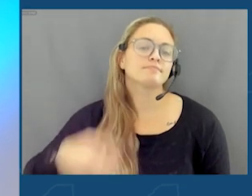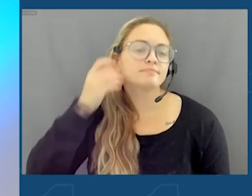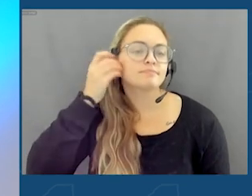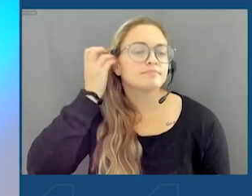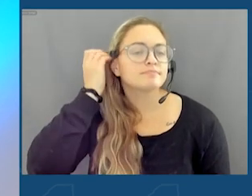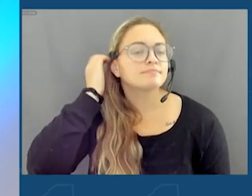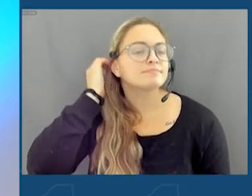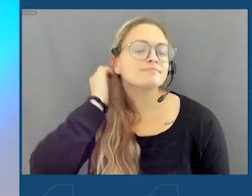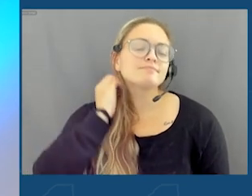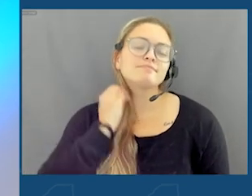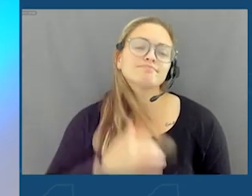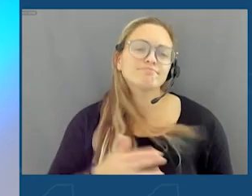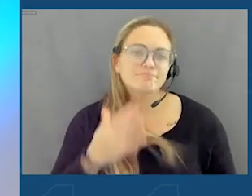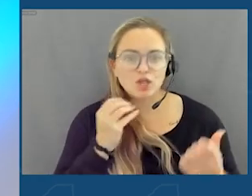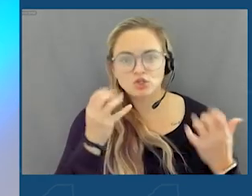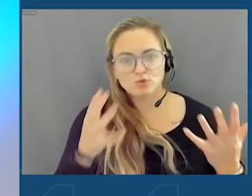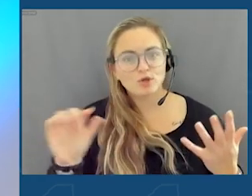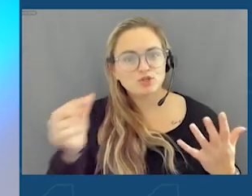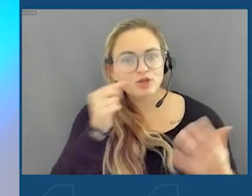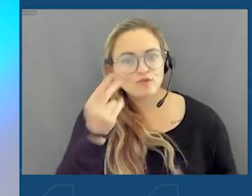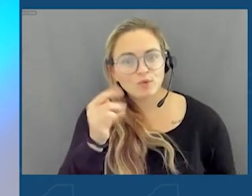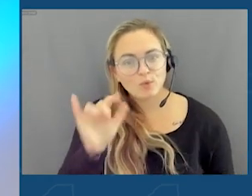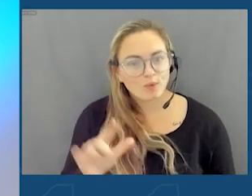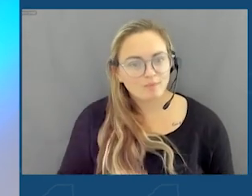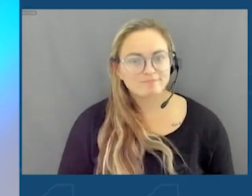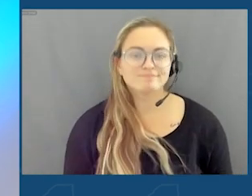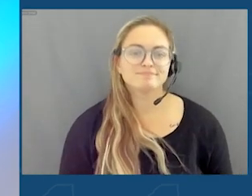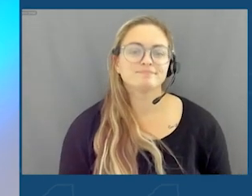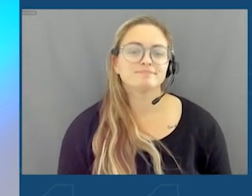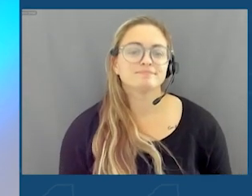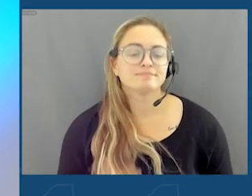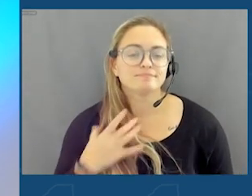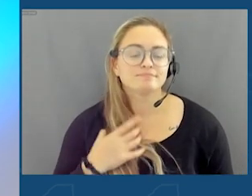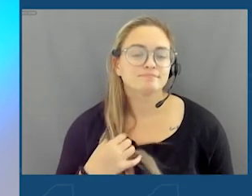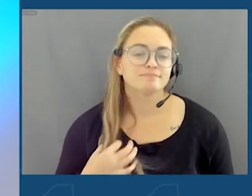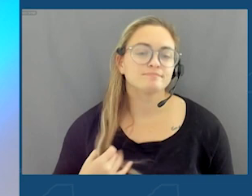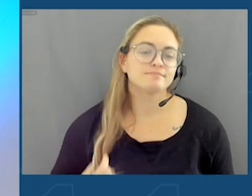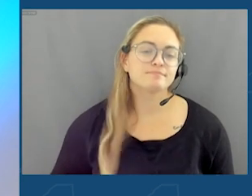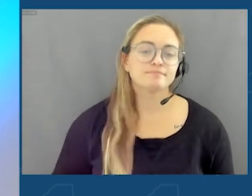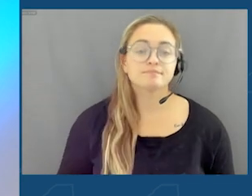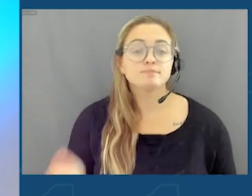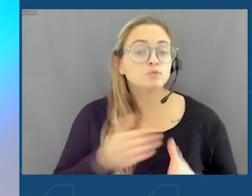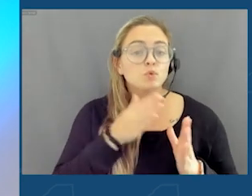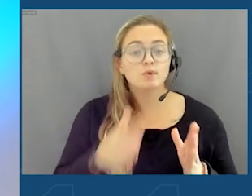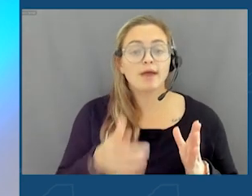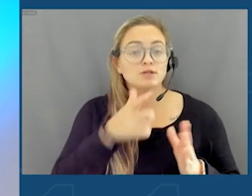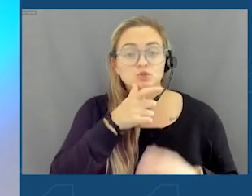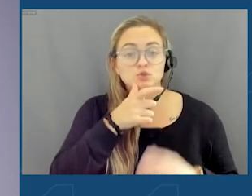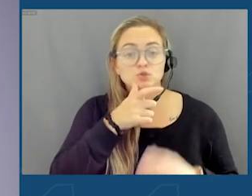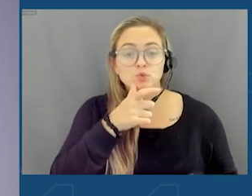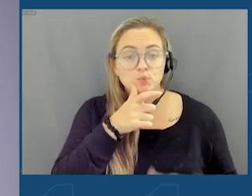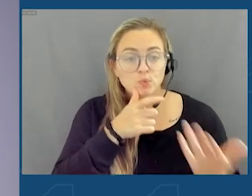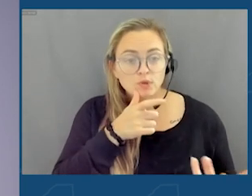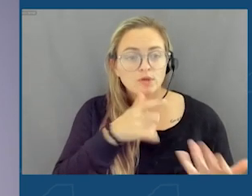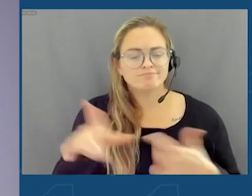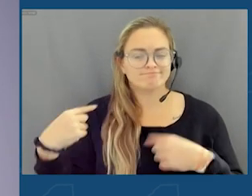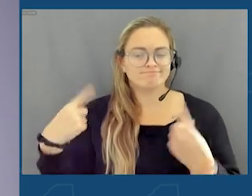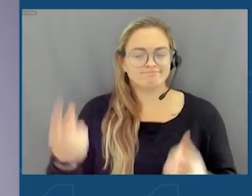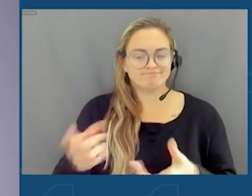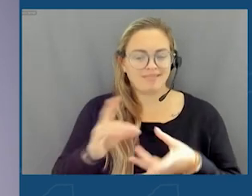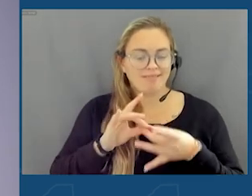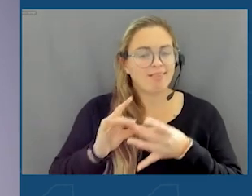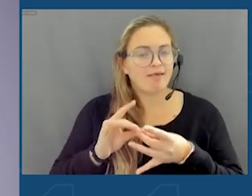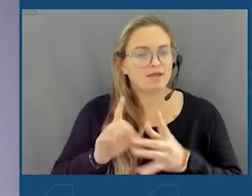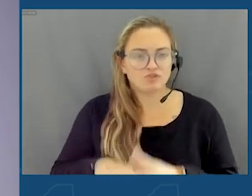Thank you so much, Governor Hochul. So next up, we're going to hear from a governor who has been with the Alliance from the very